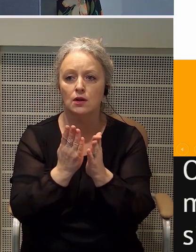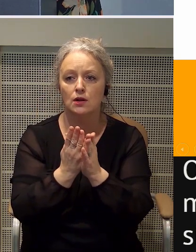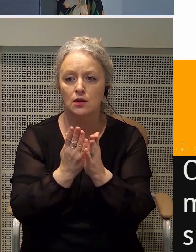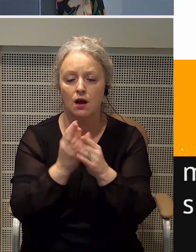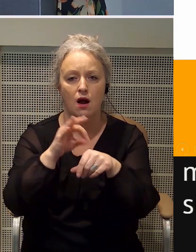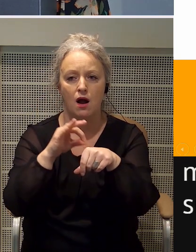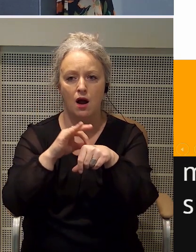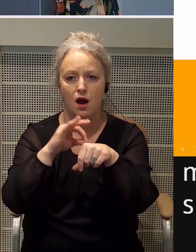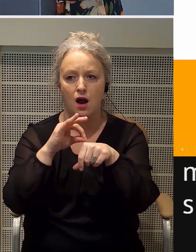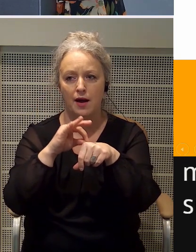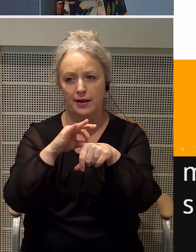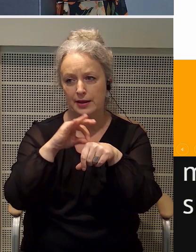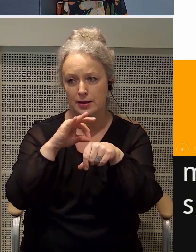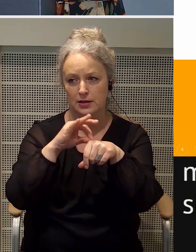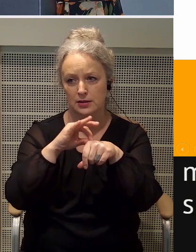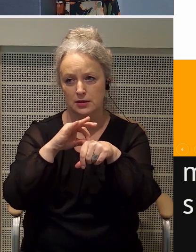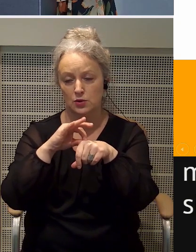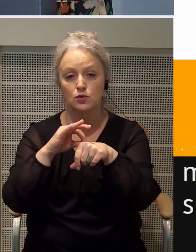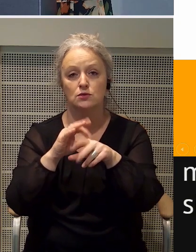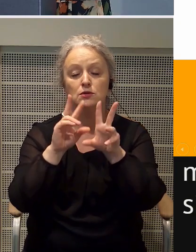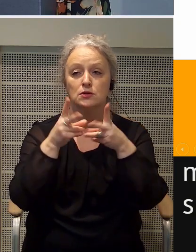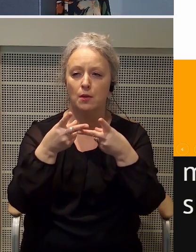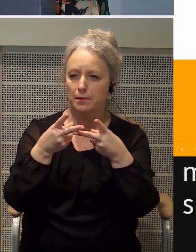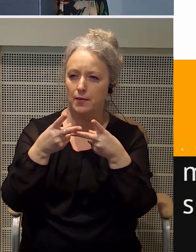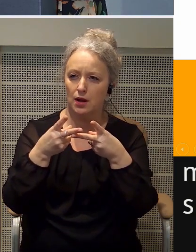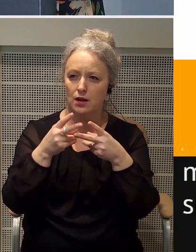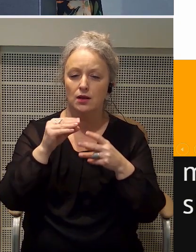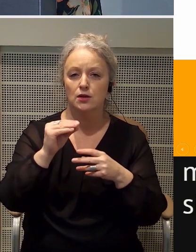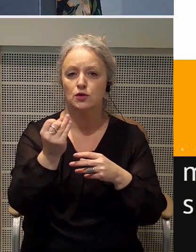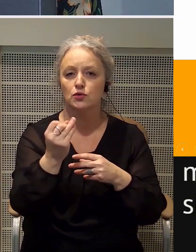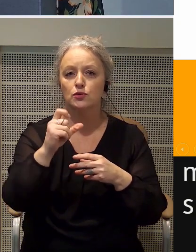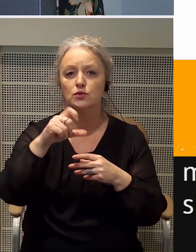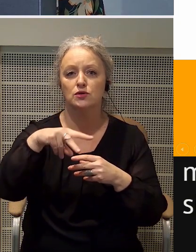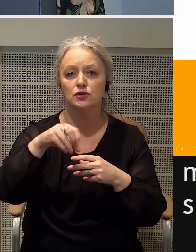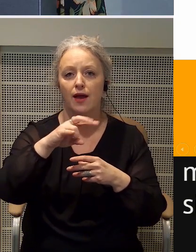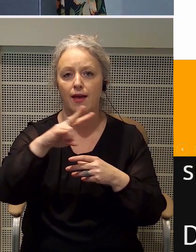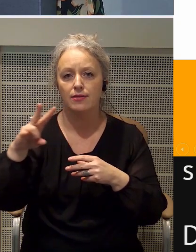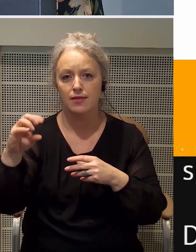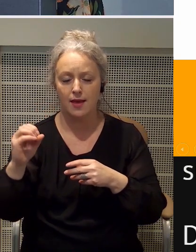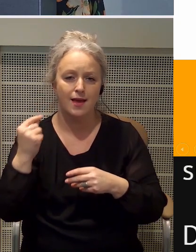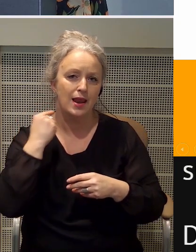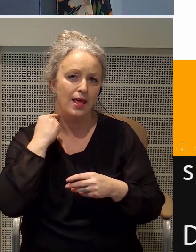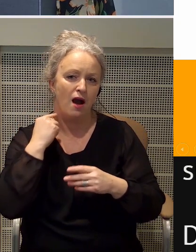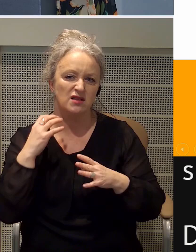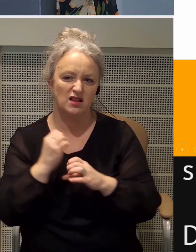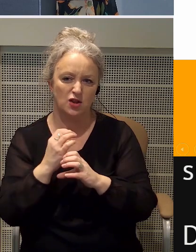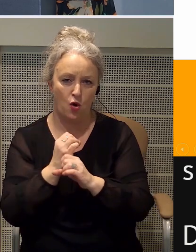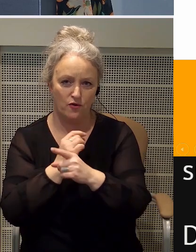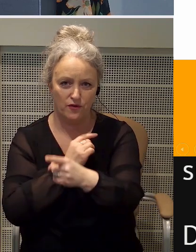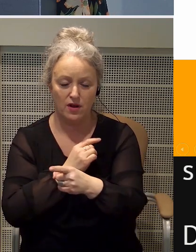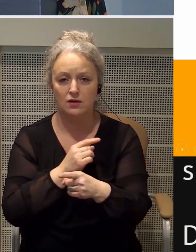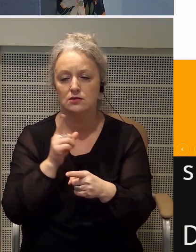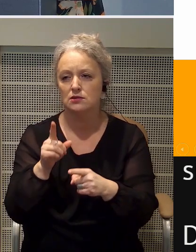we got two applications for the treatment of Duchenne muscular